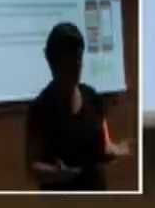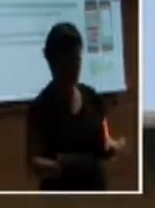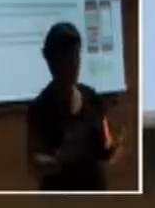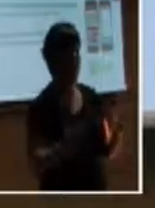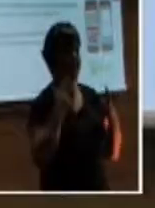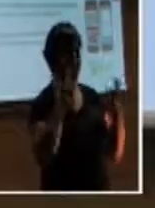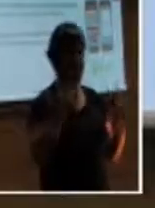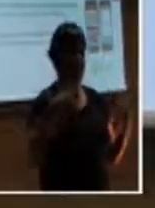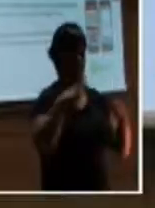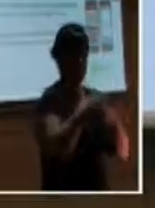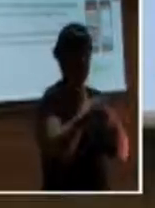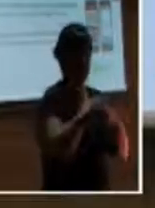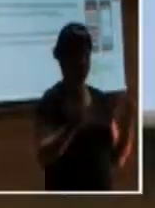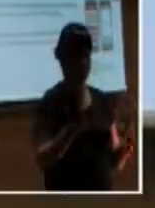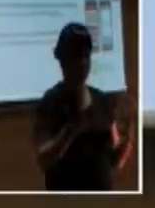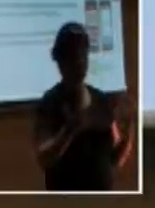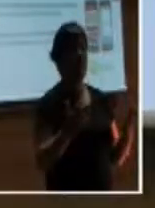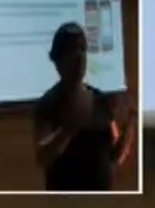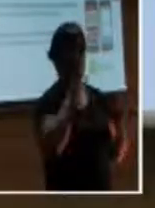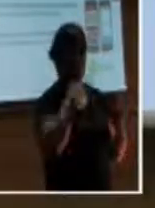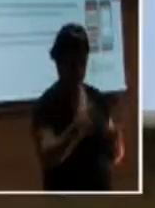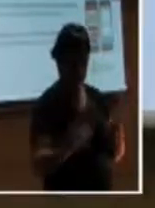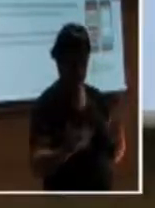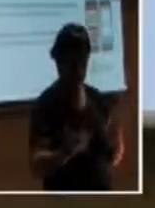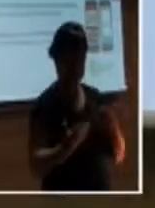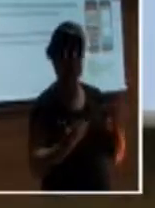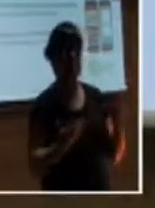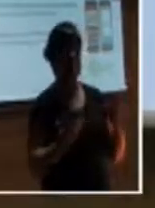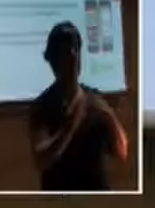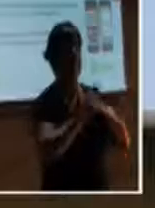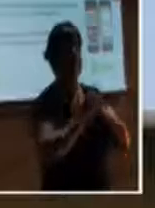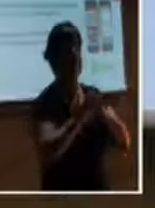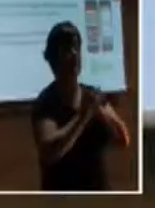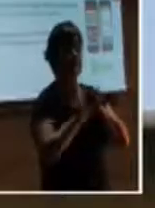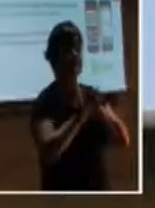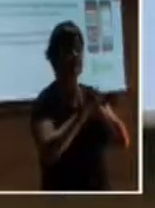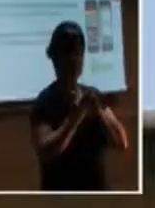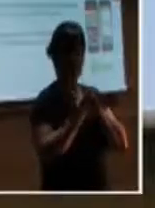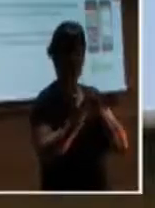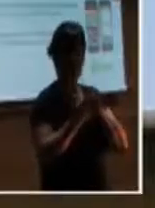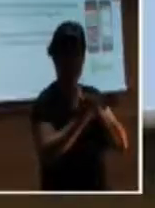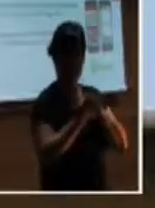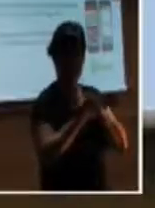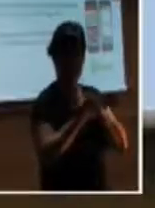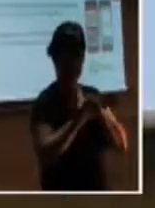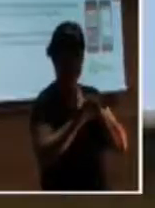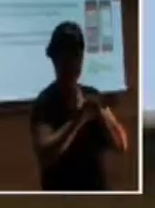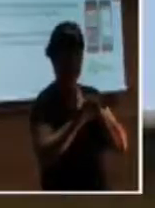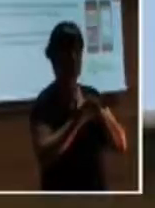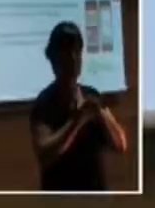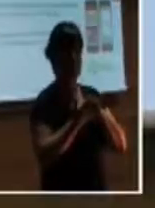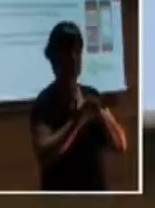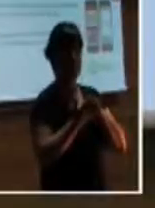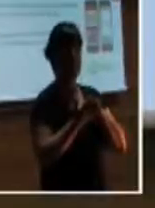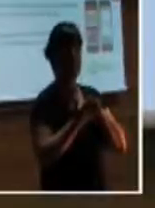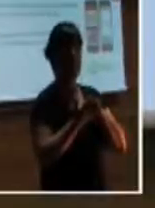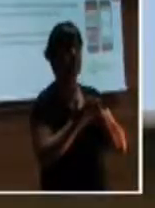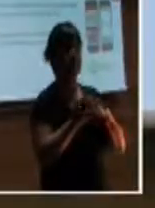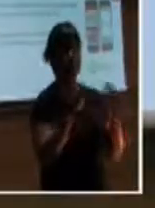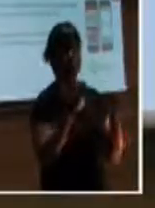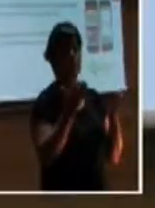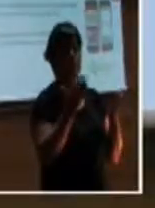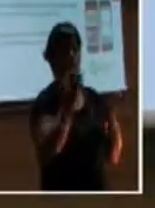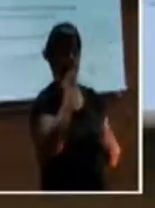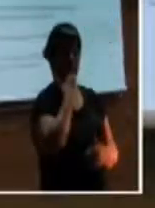would tell you when you should go and see a doctor. Like, I know that this was also mentioned before, that there's a need for